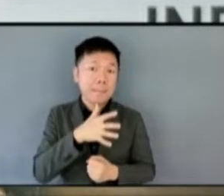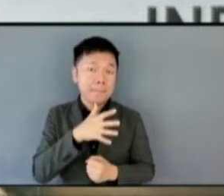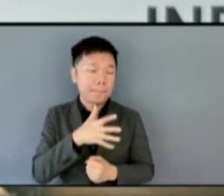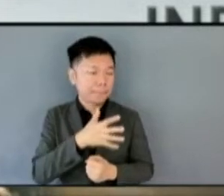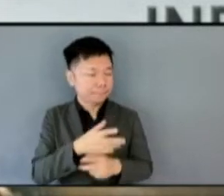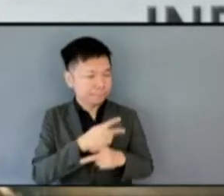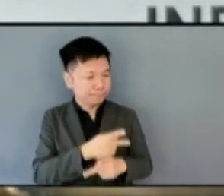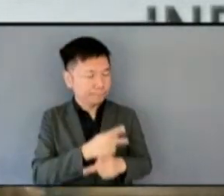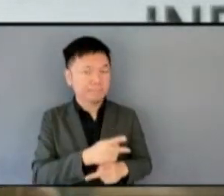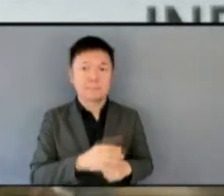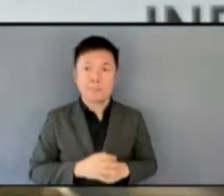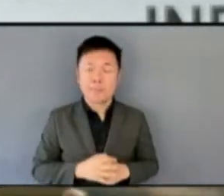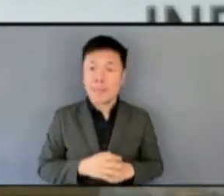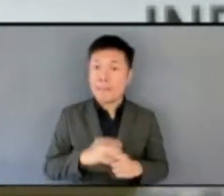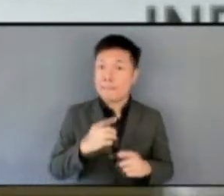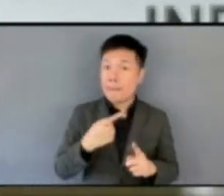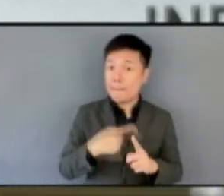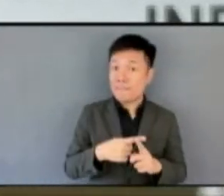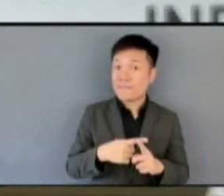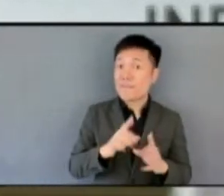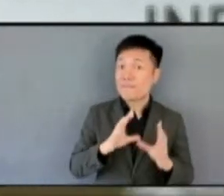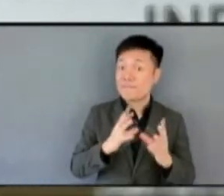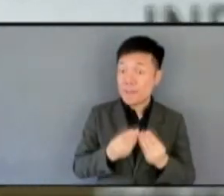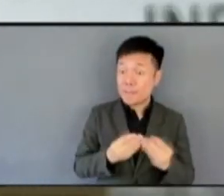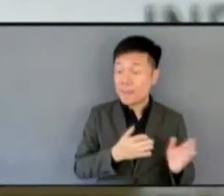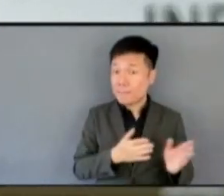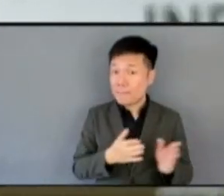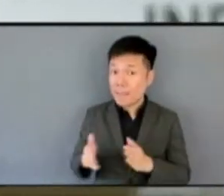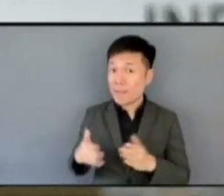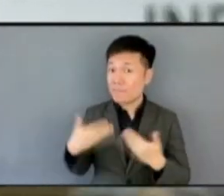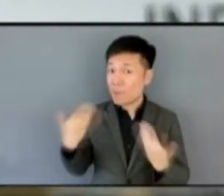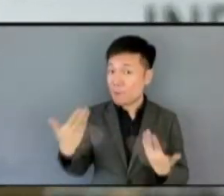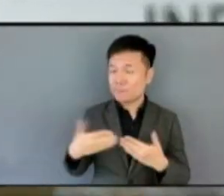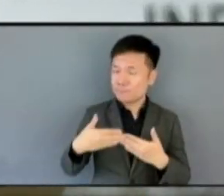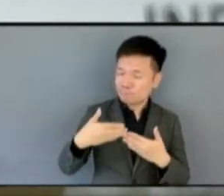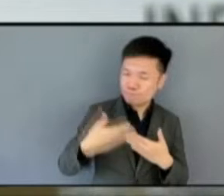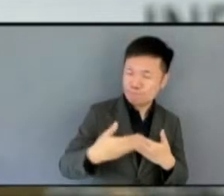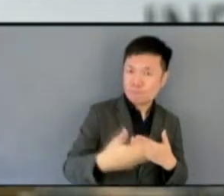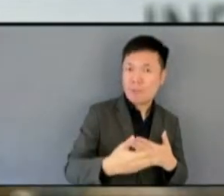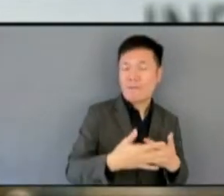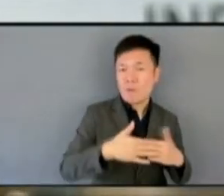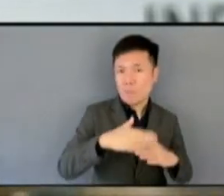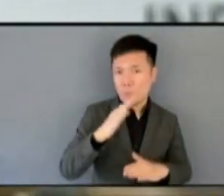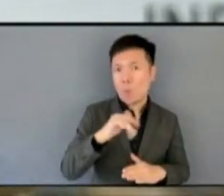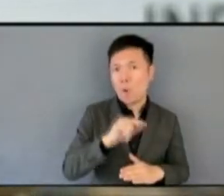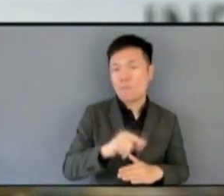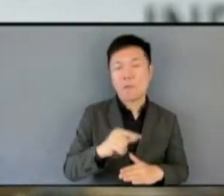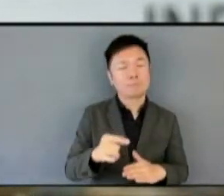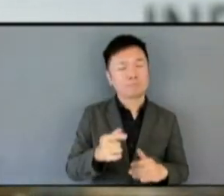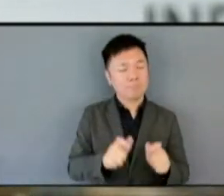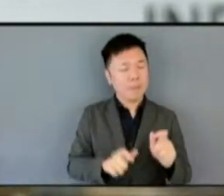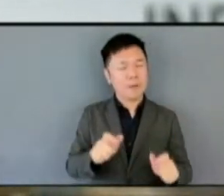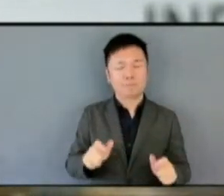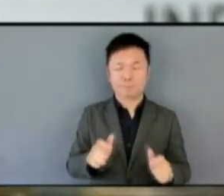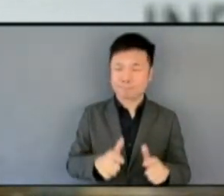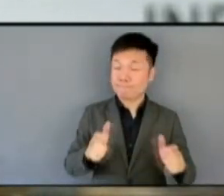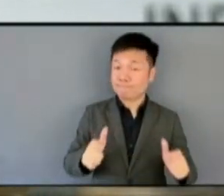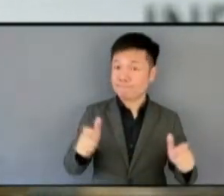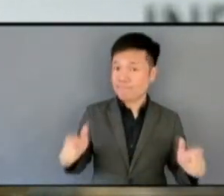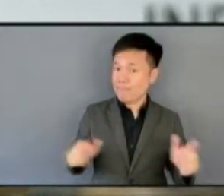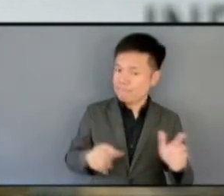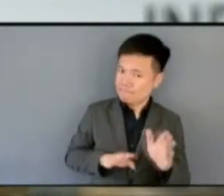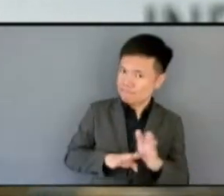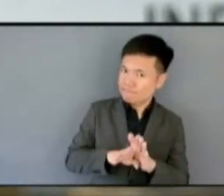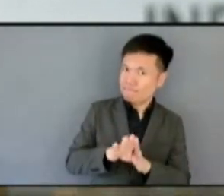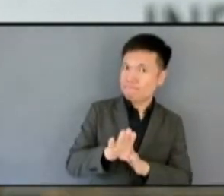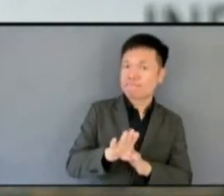as well as family planning in driving the agenda on population and development. It has adopted